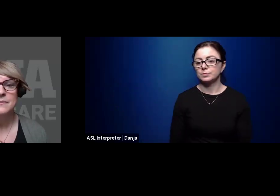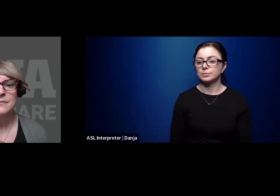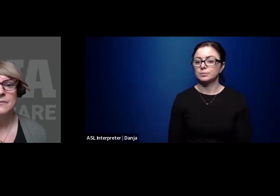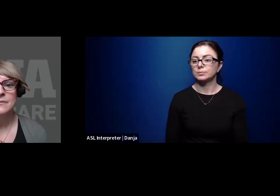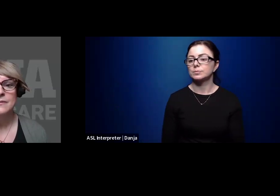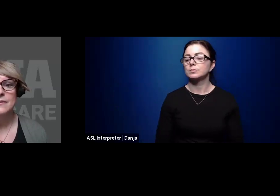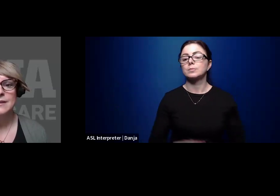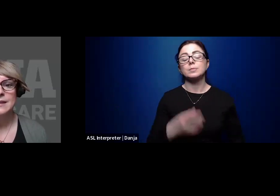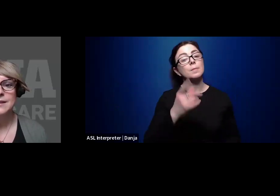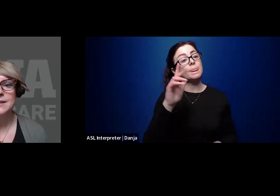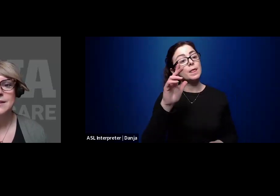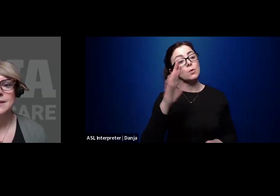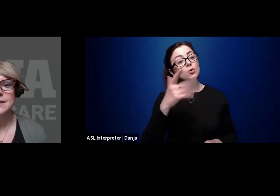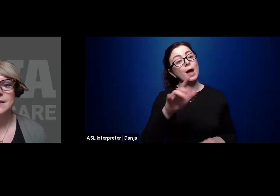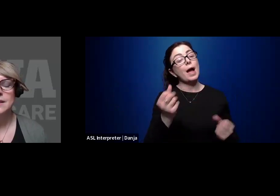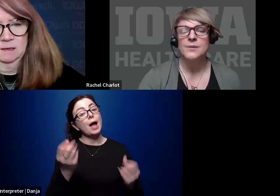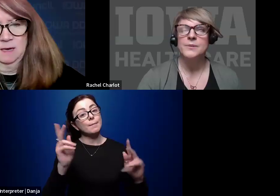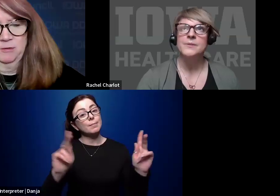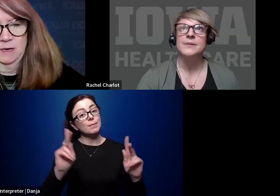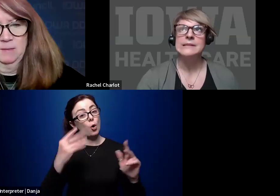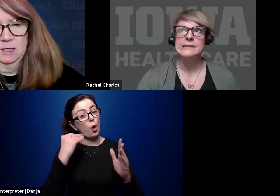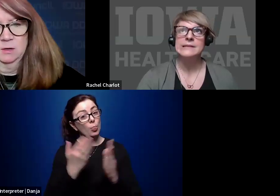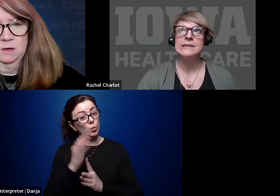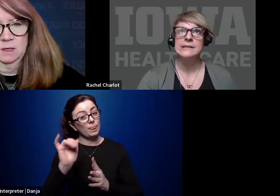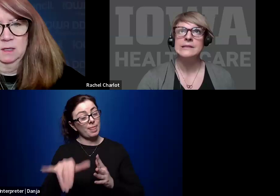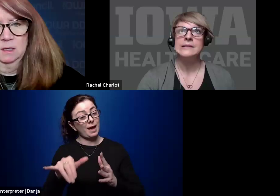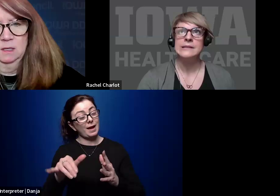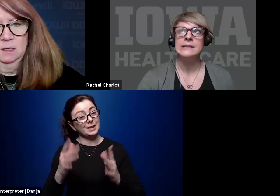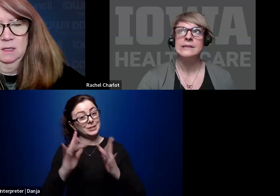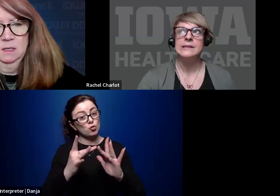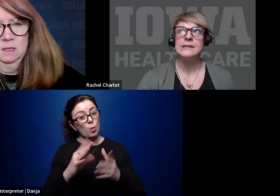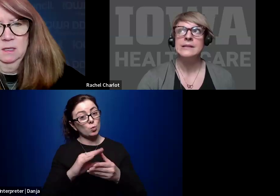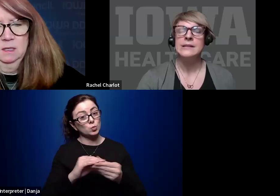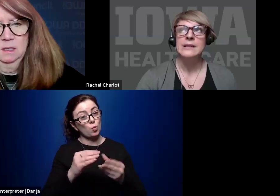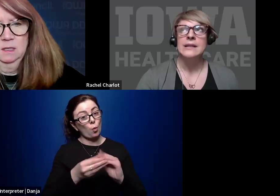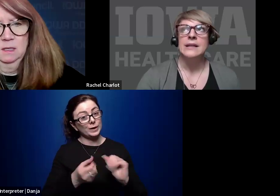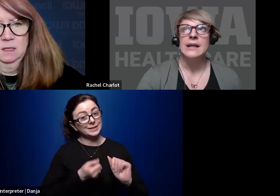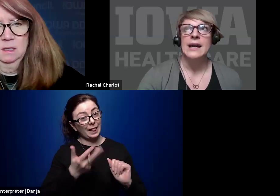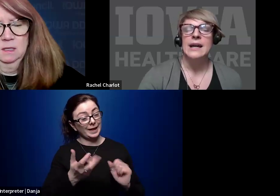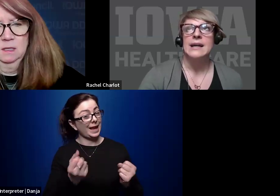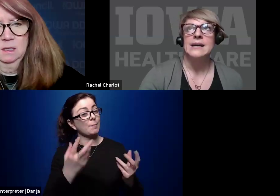the digital storytelling? Do you know? And not to put you on the spot on the top of your head, how many do you think?